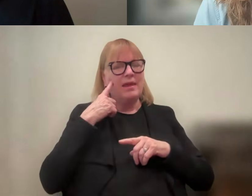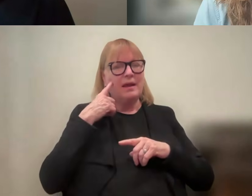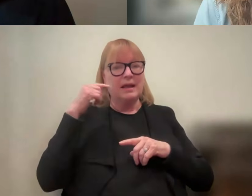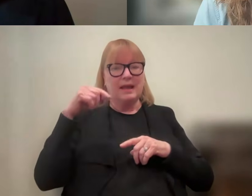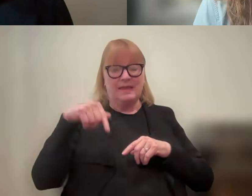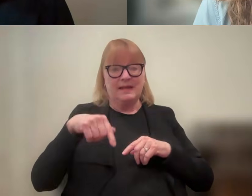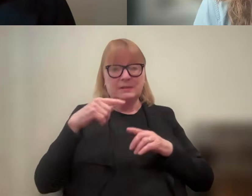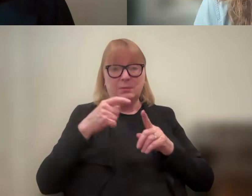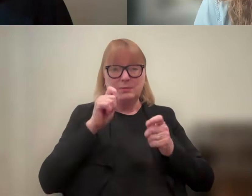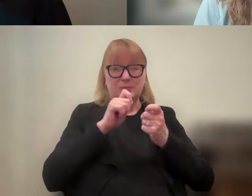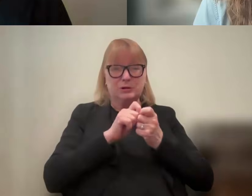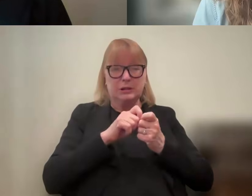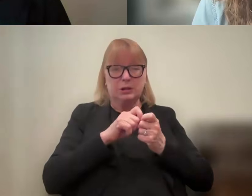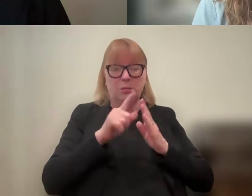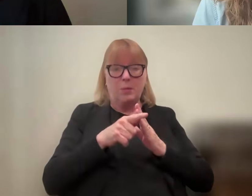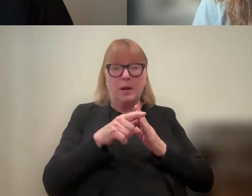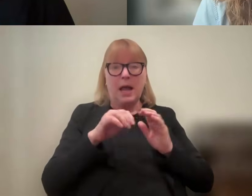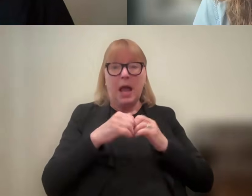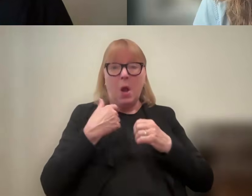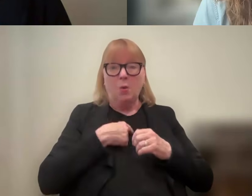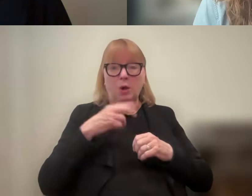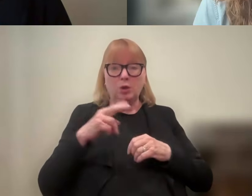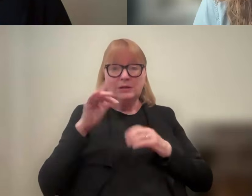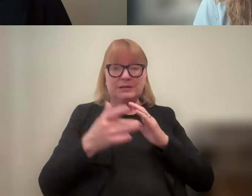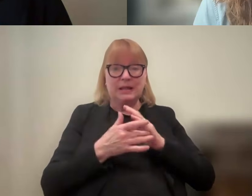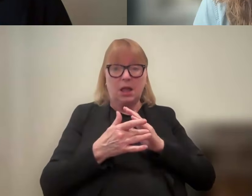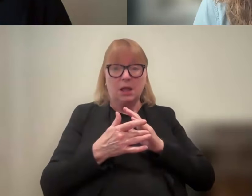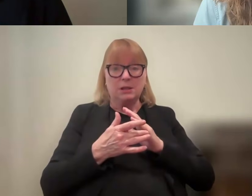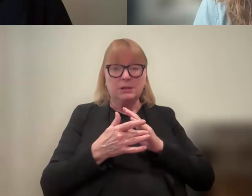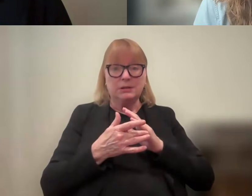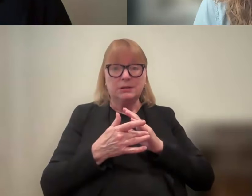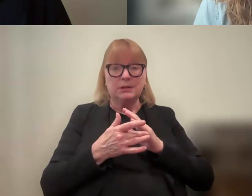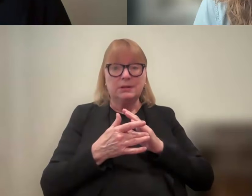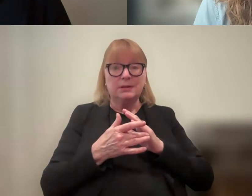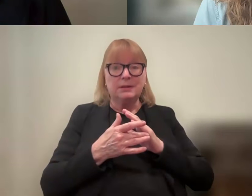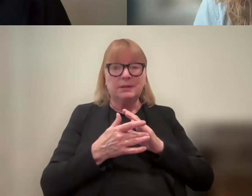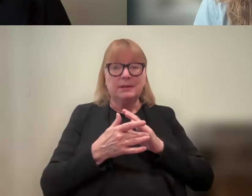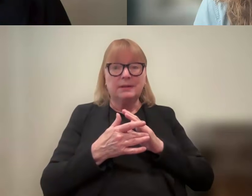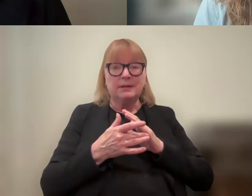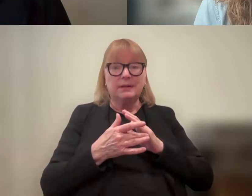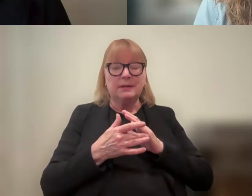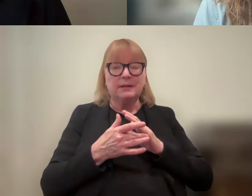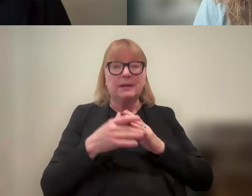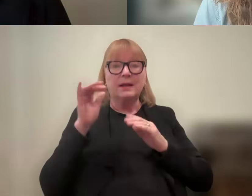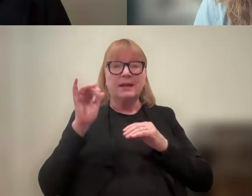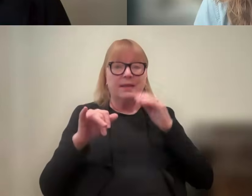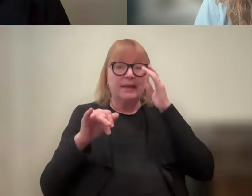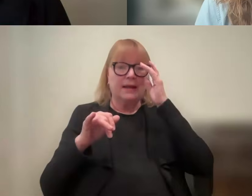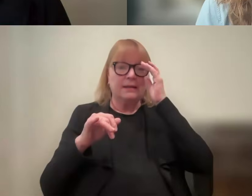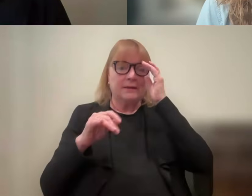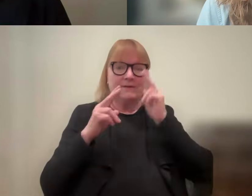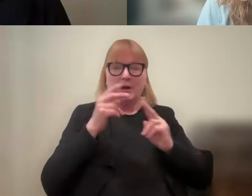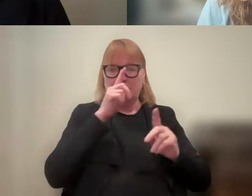in this particular moment and the ways in which we are using technology, um, that it is a